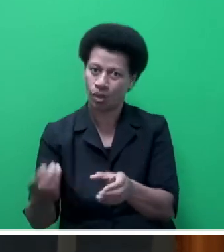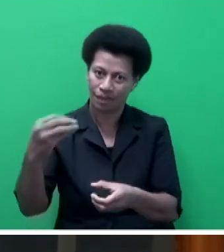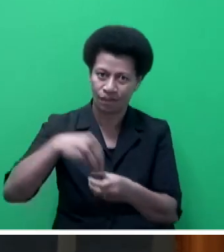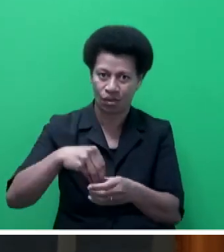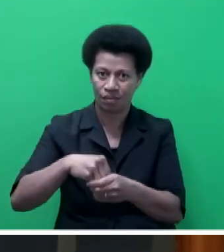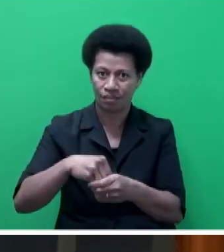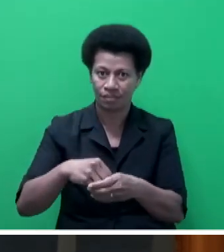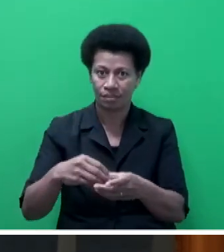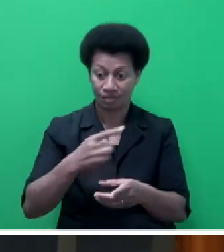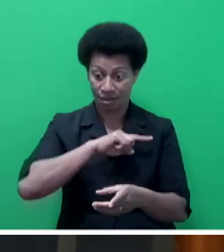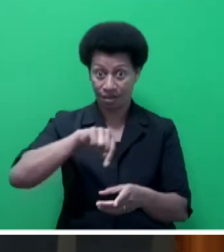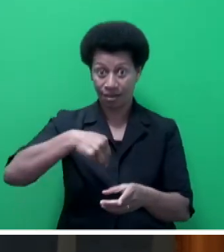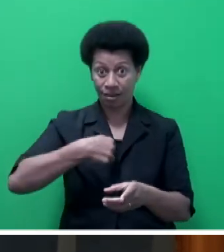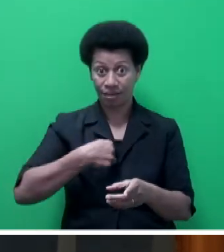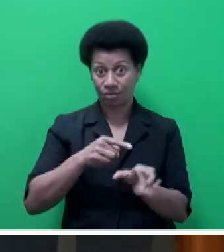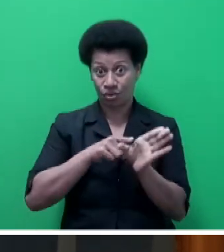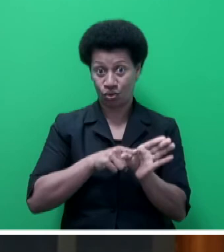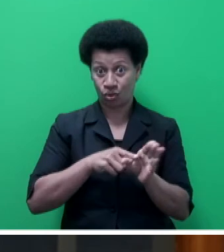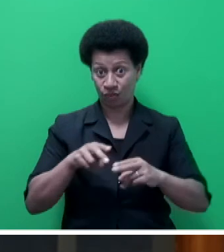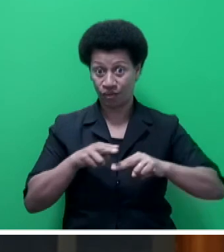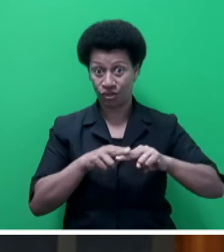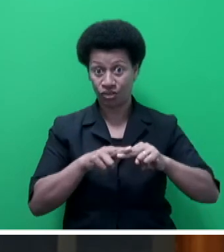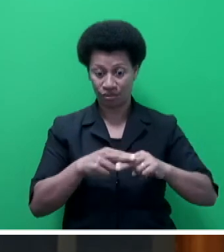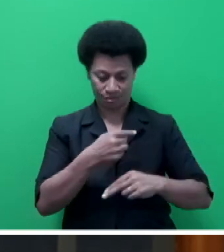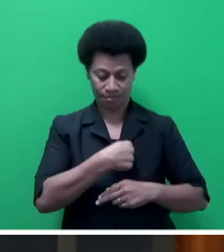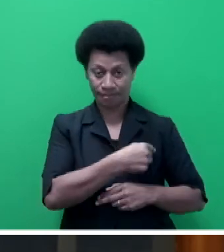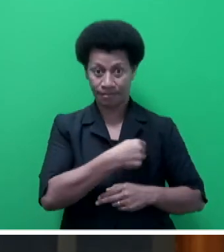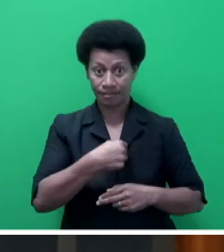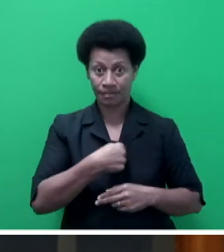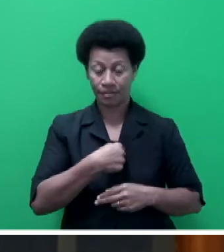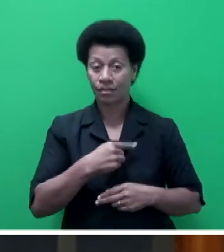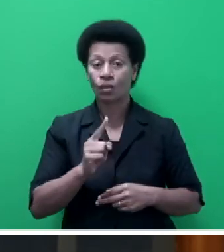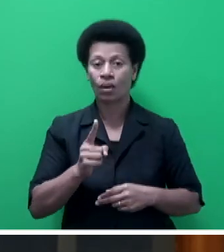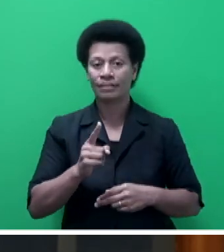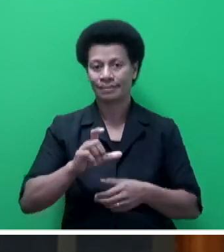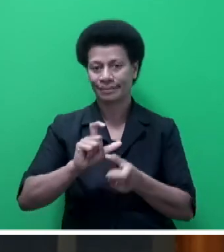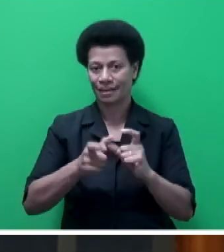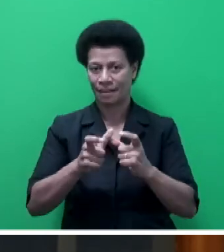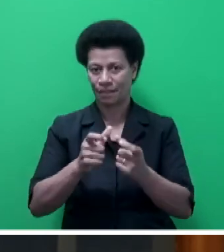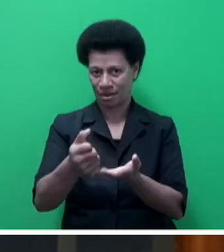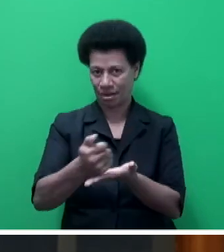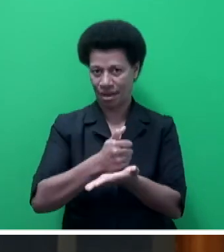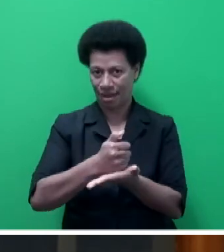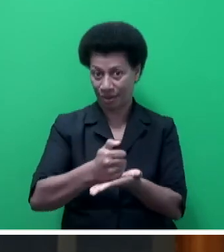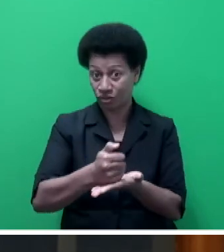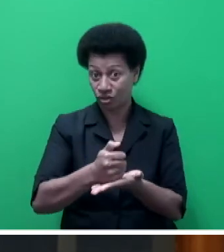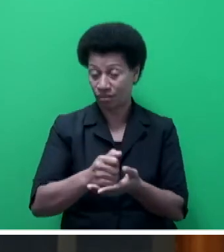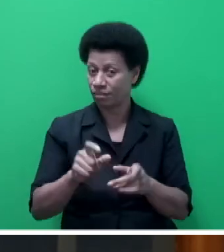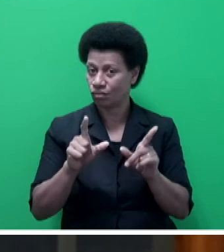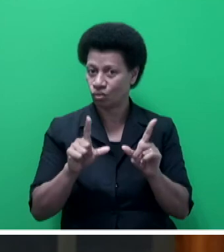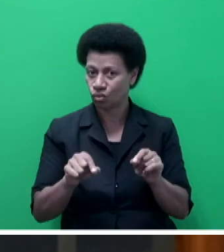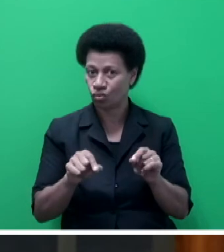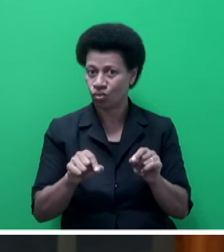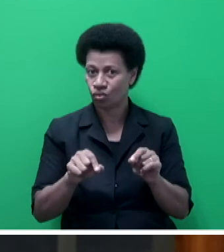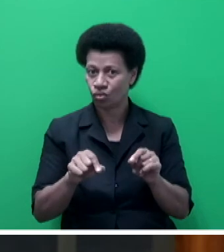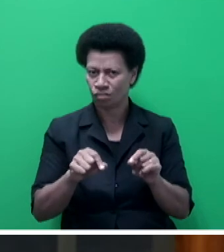firm stand in committing ourselves to take climate action and do all that is within